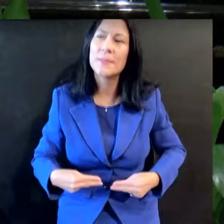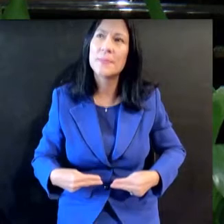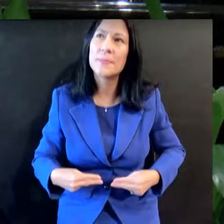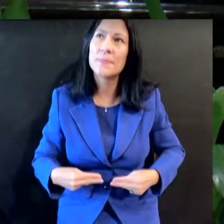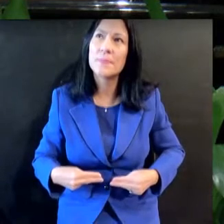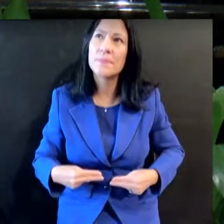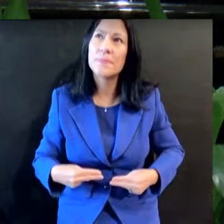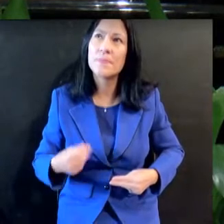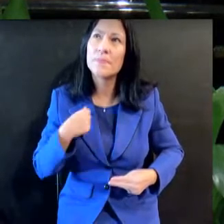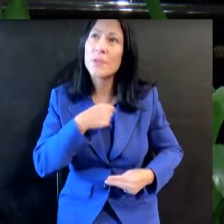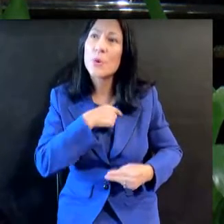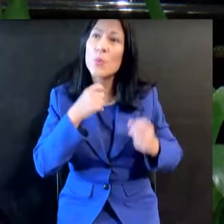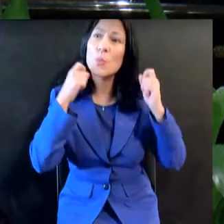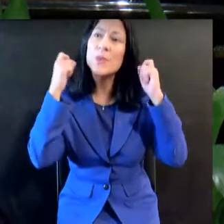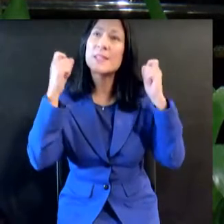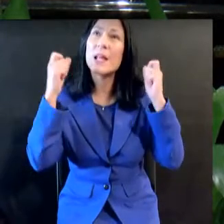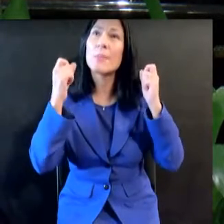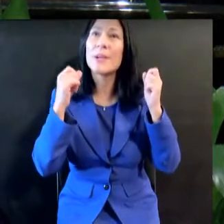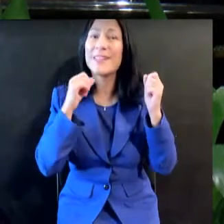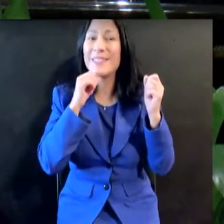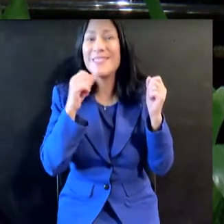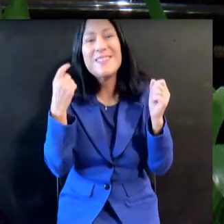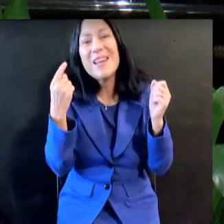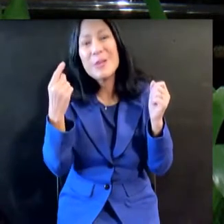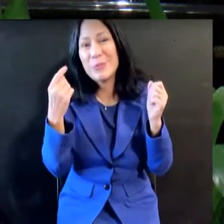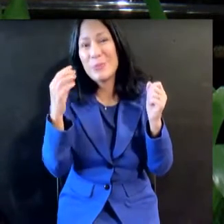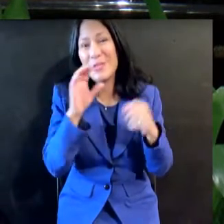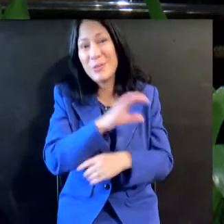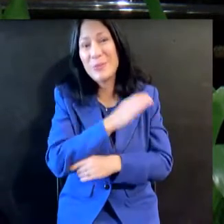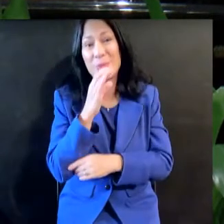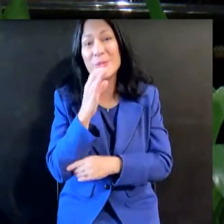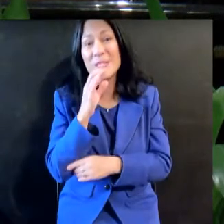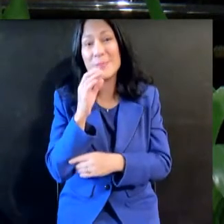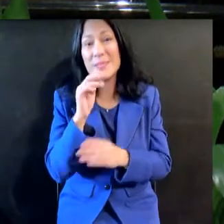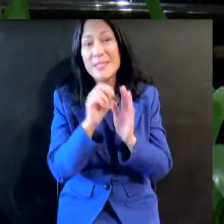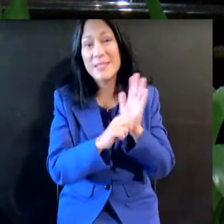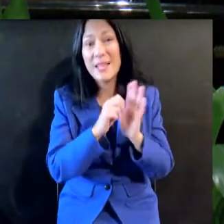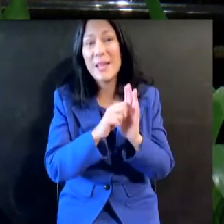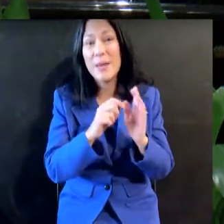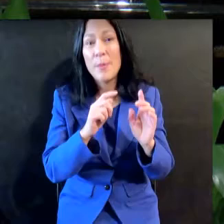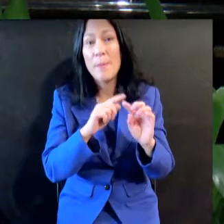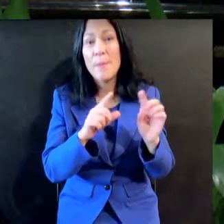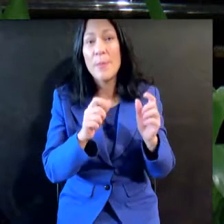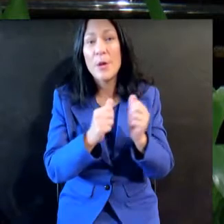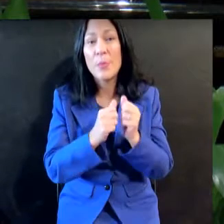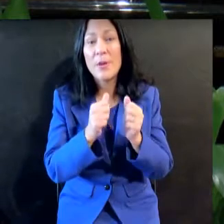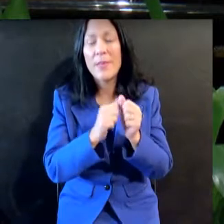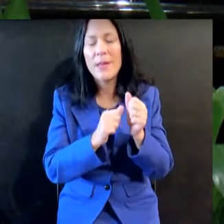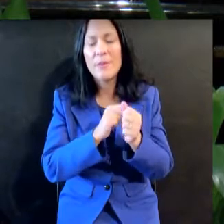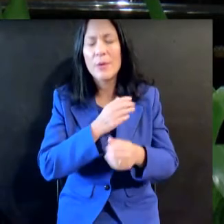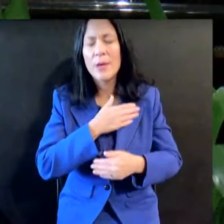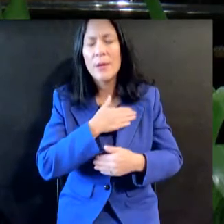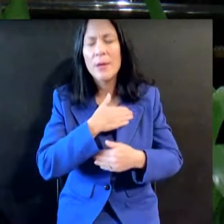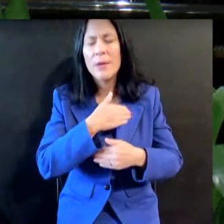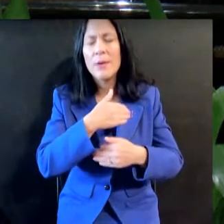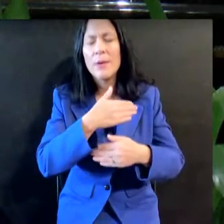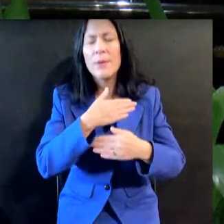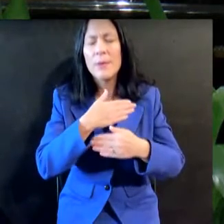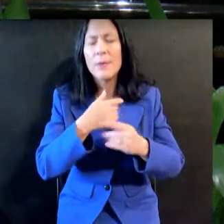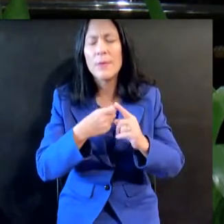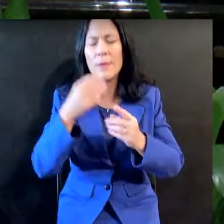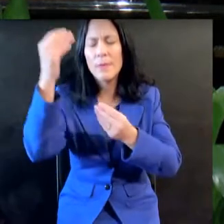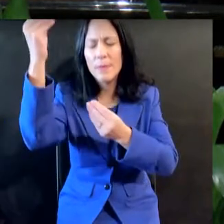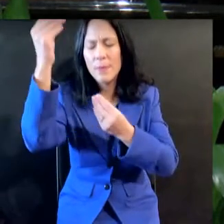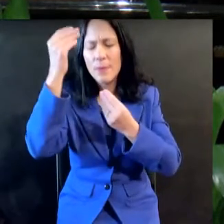whom we celebrate not only at Christmas time, but with every breath that you have given us, as